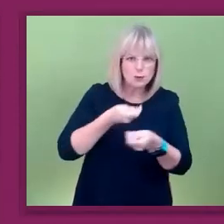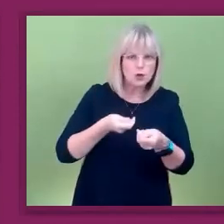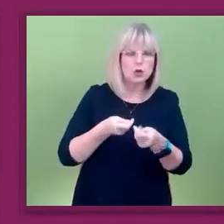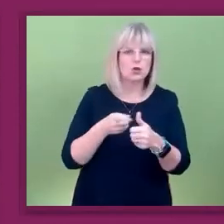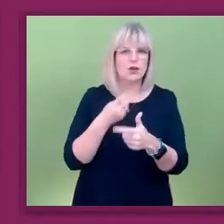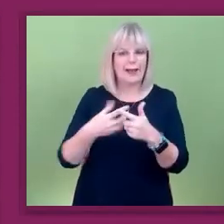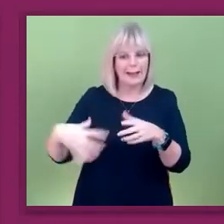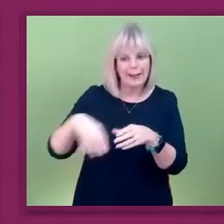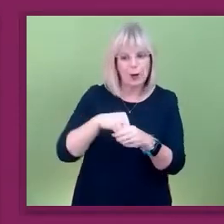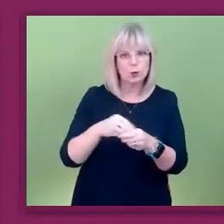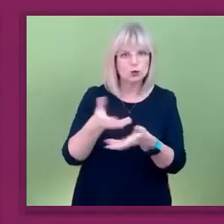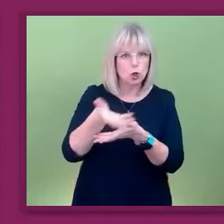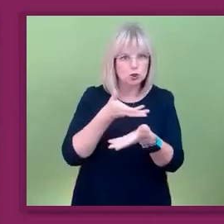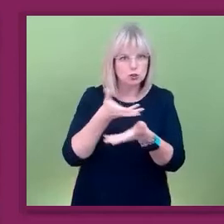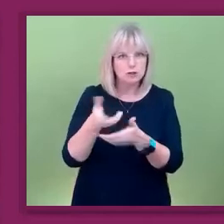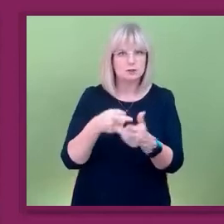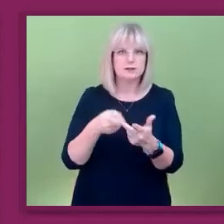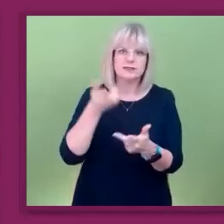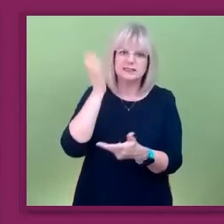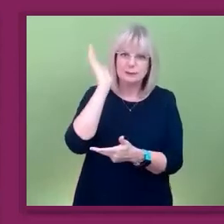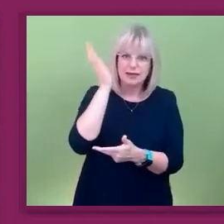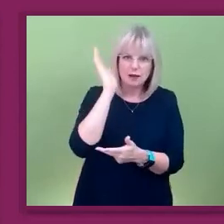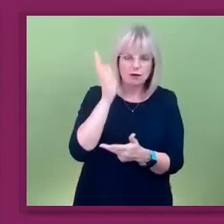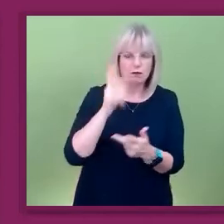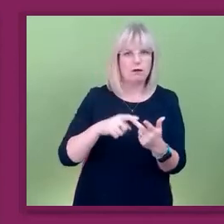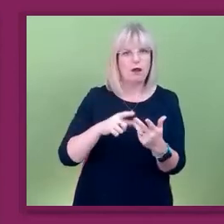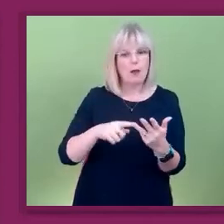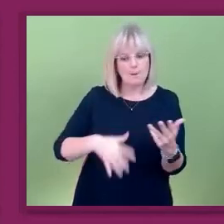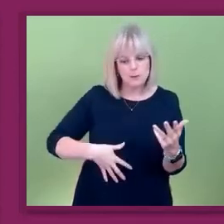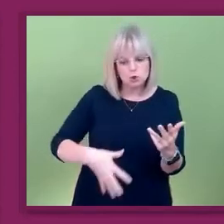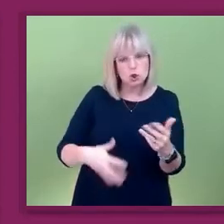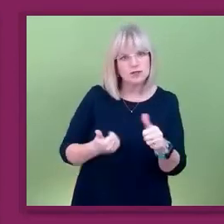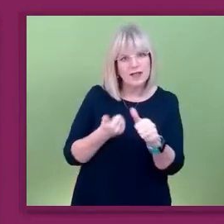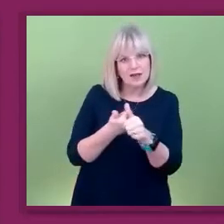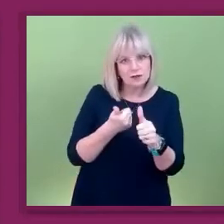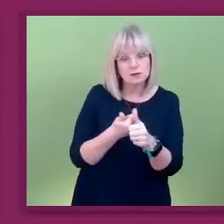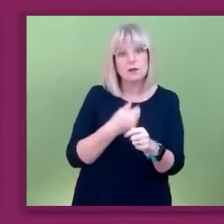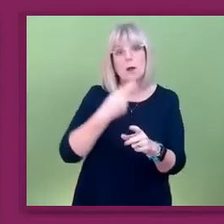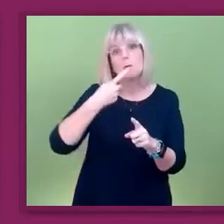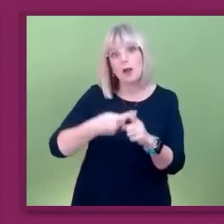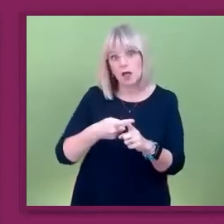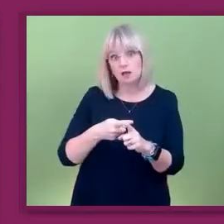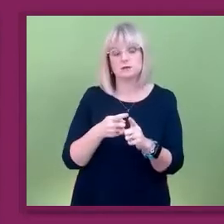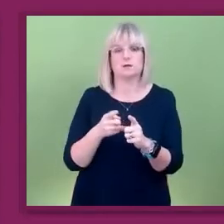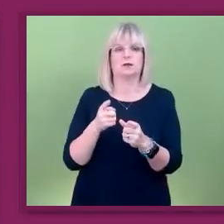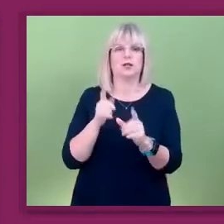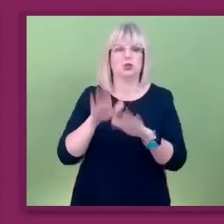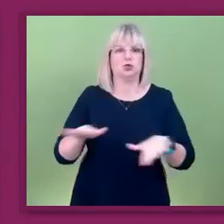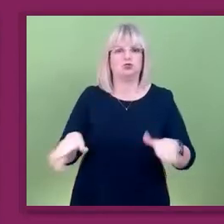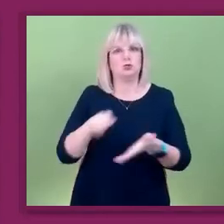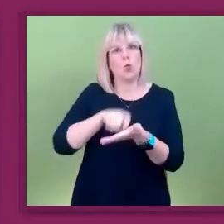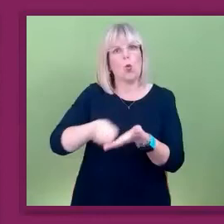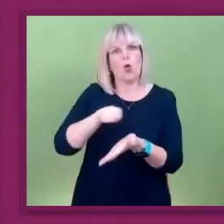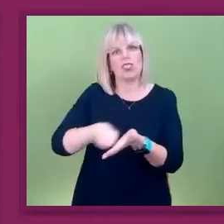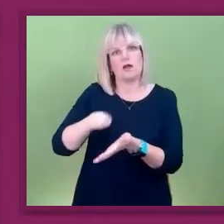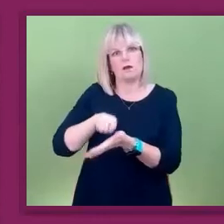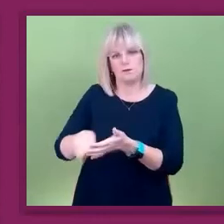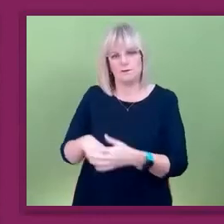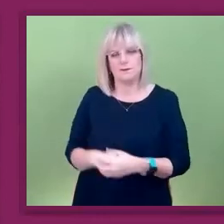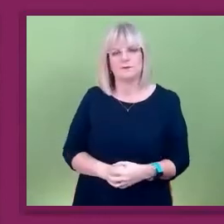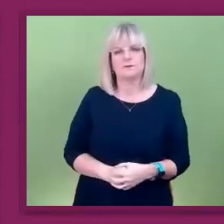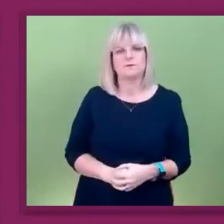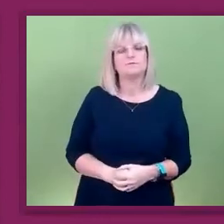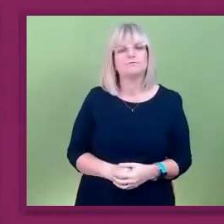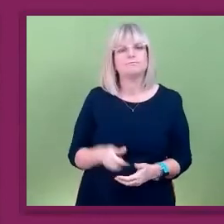speaker and maternal advocate, as well as a best-selling children's author. Sandra consults organisations and charities